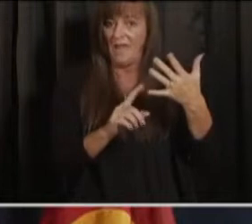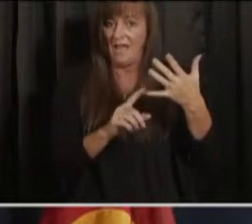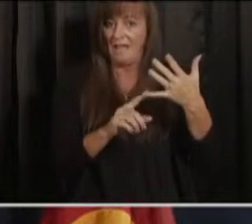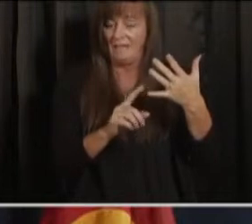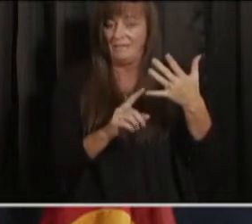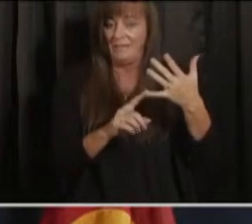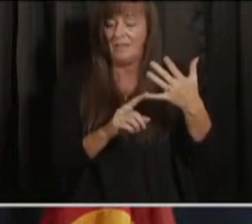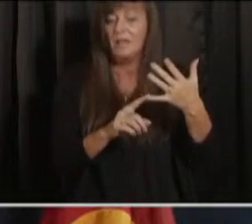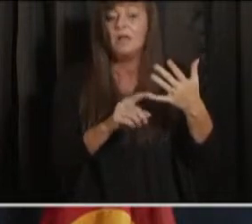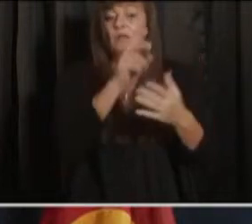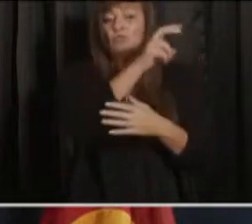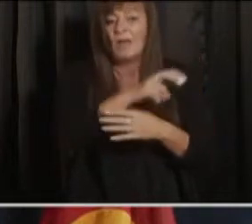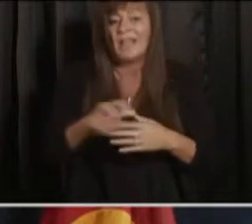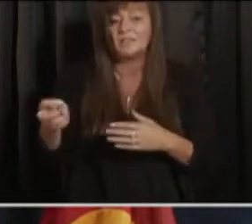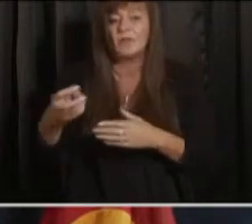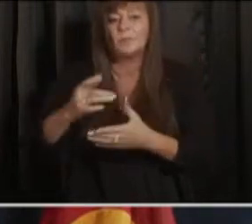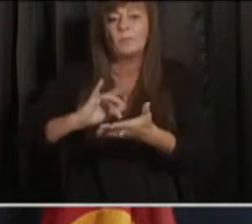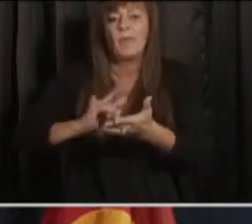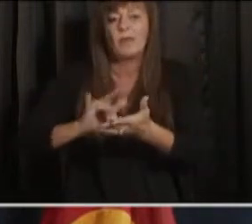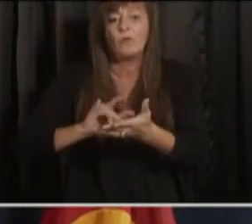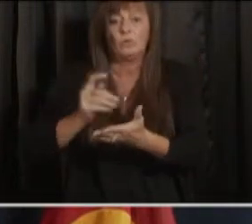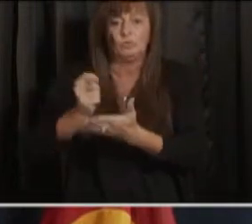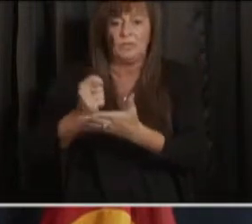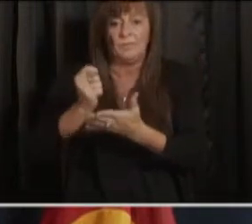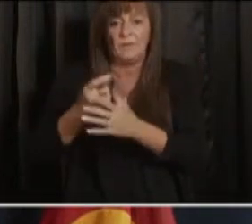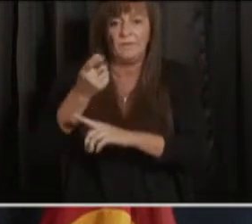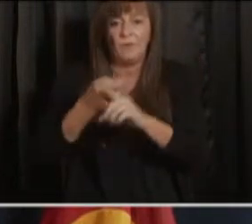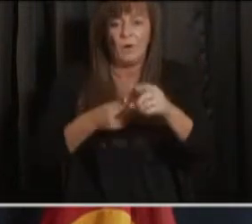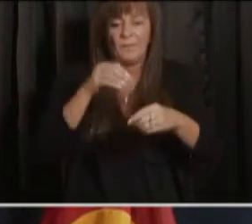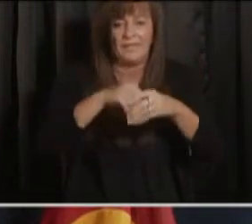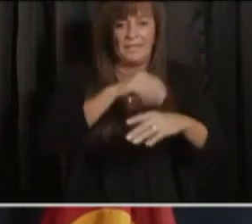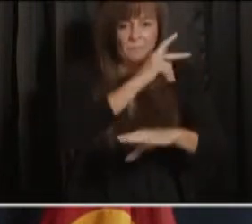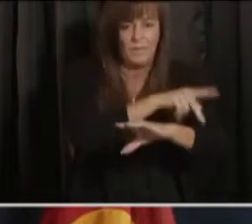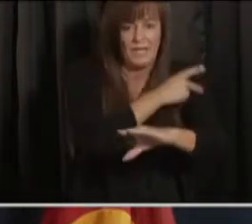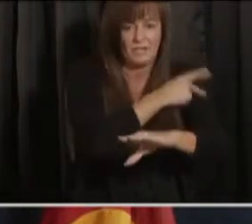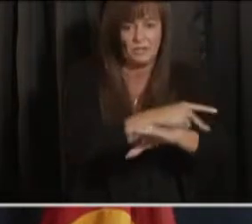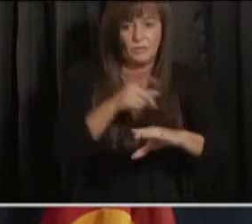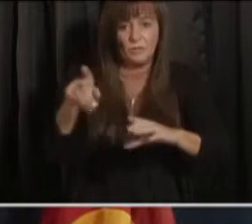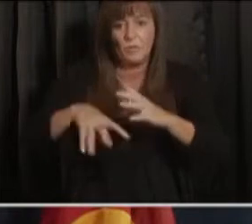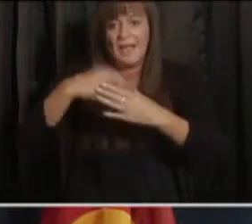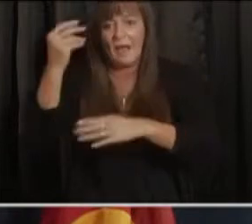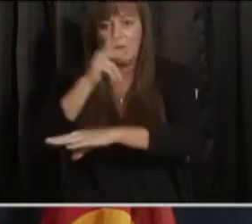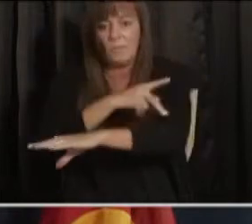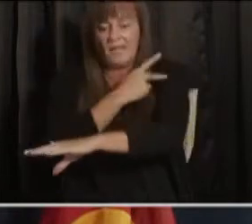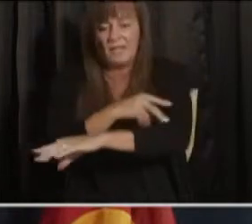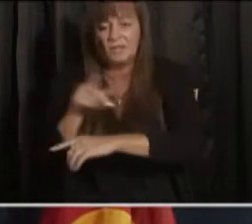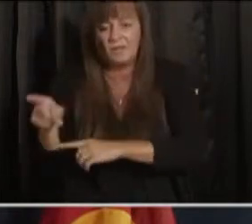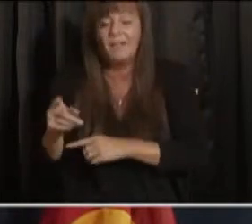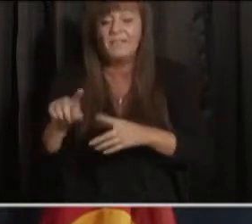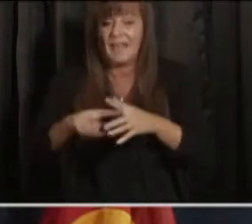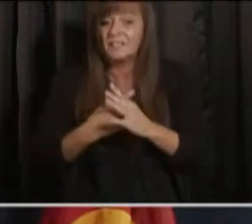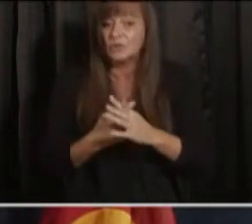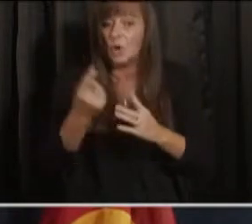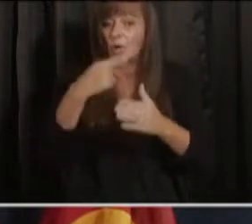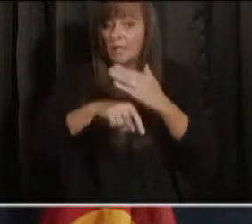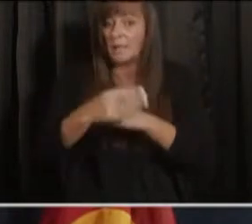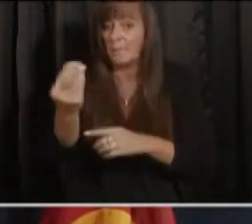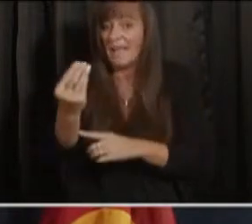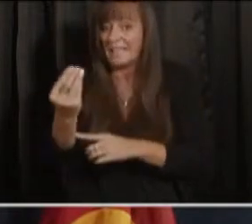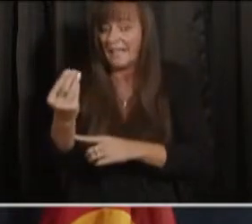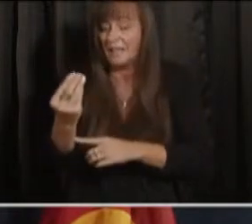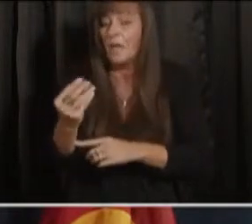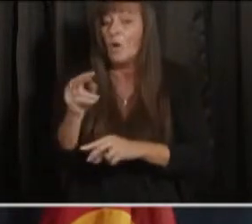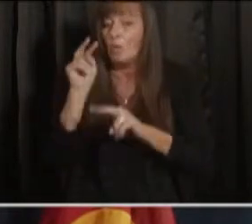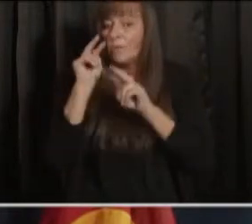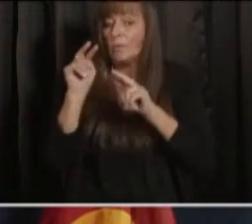monoclonal antibiotic treatment out of hospitals is happening. 2 buses start Monday. We're going to go up to 5 buses moving into urgent care facilities. We will